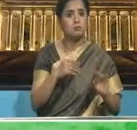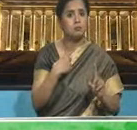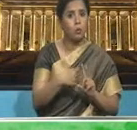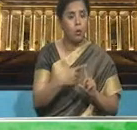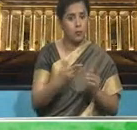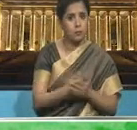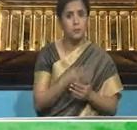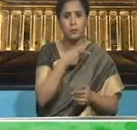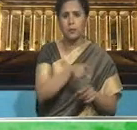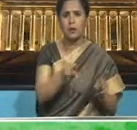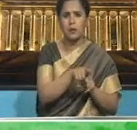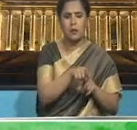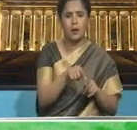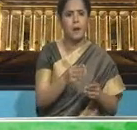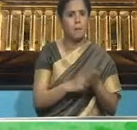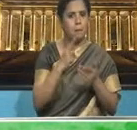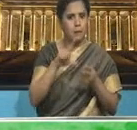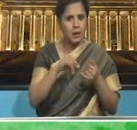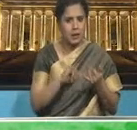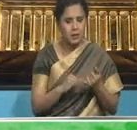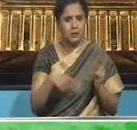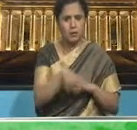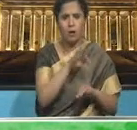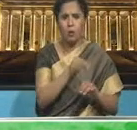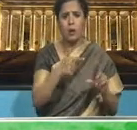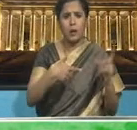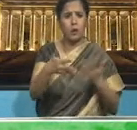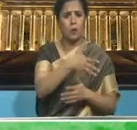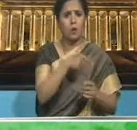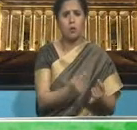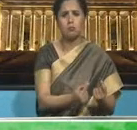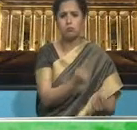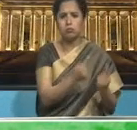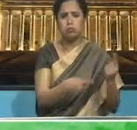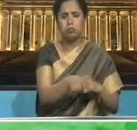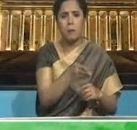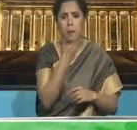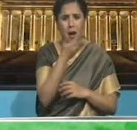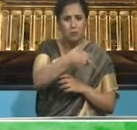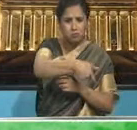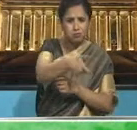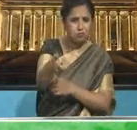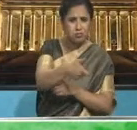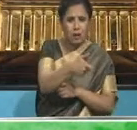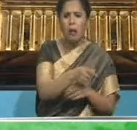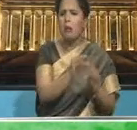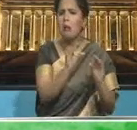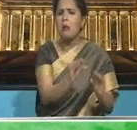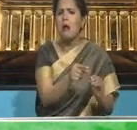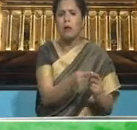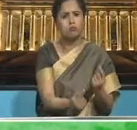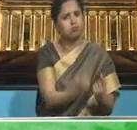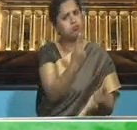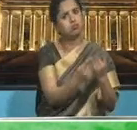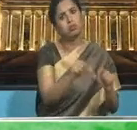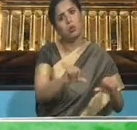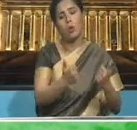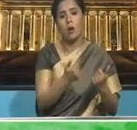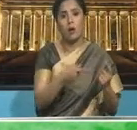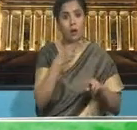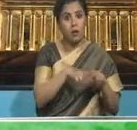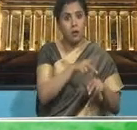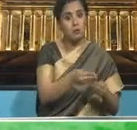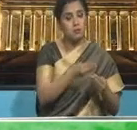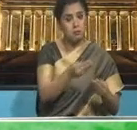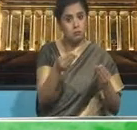grains like millets are eco-friendly as they require less water to grow, and yet they